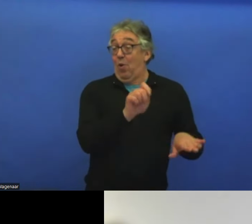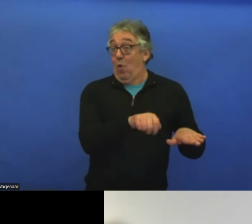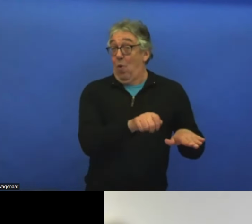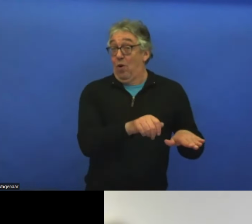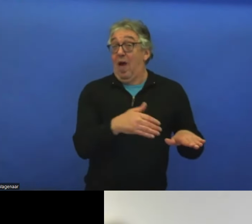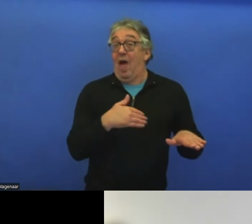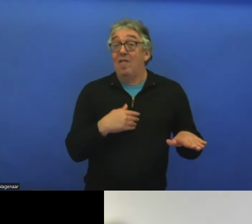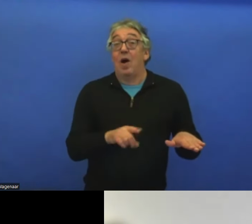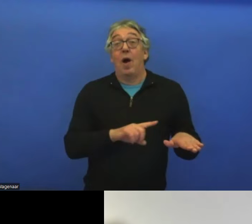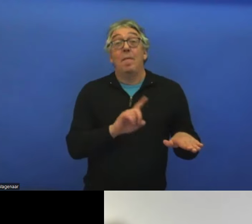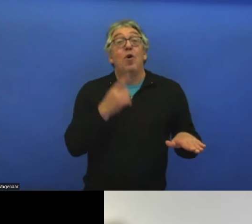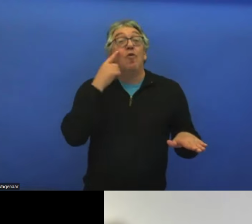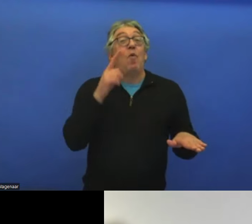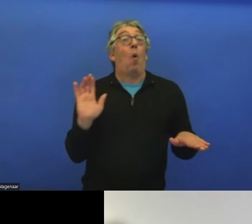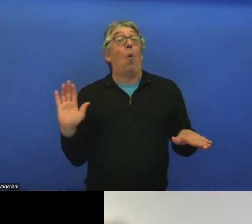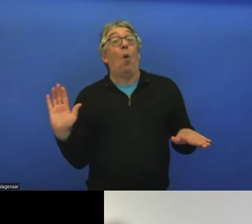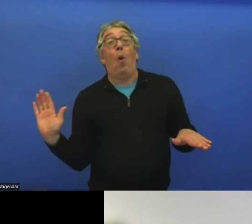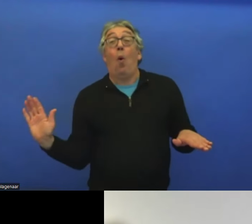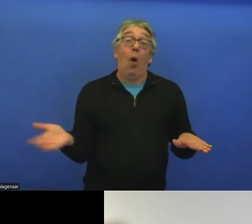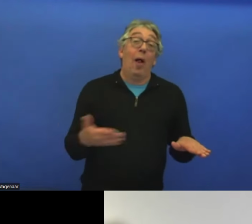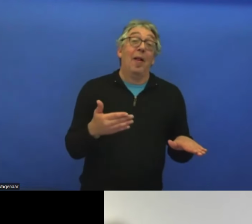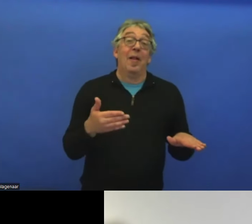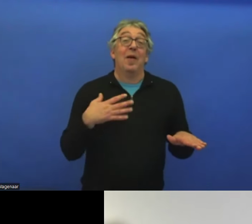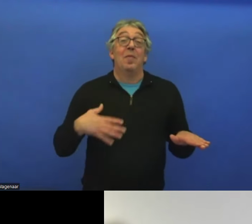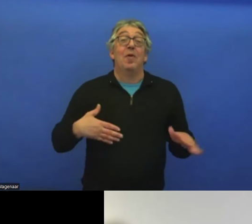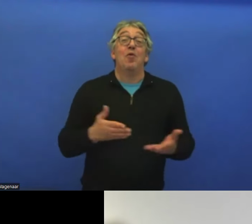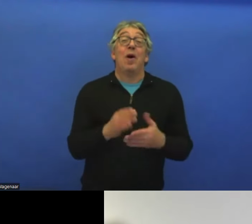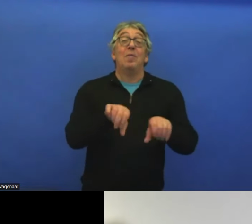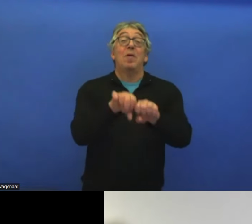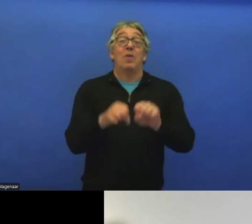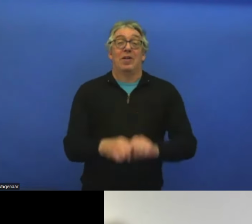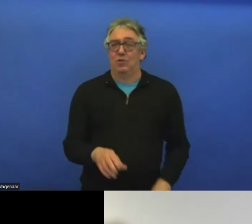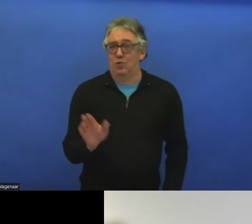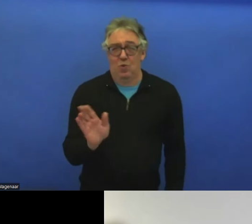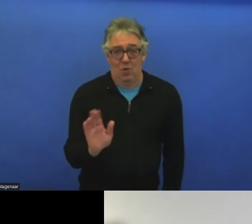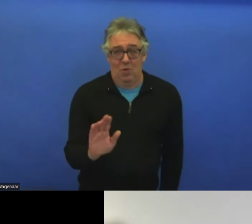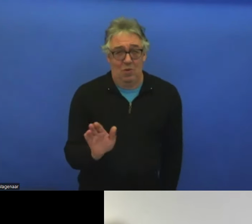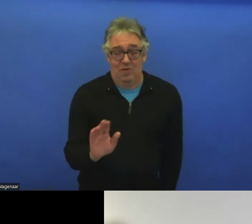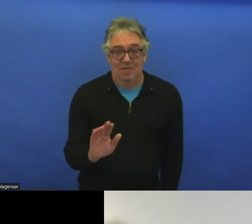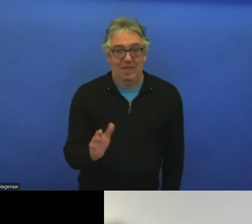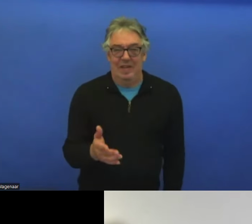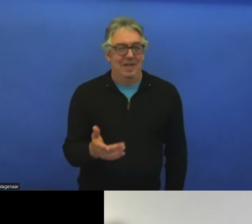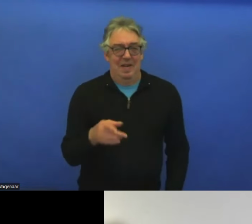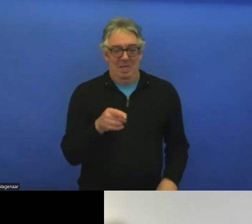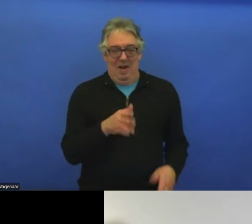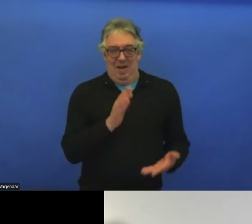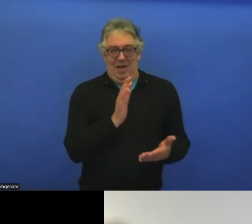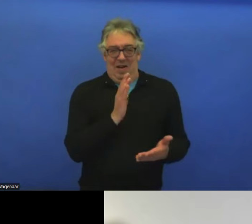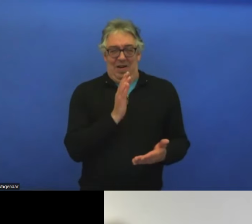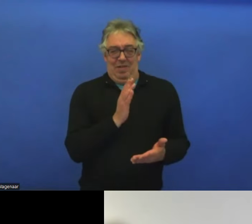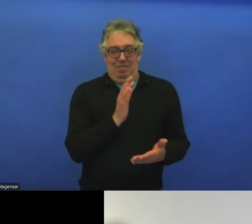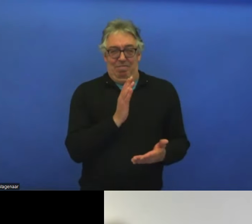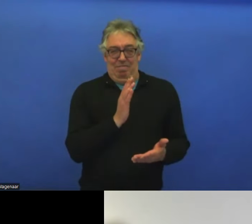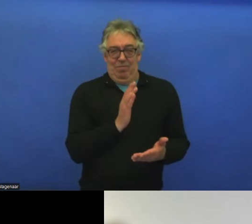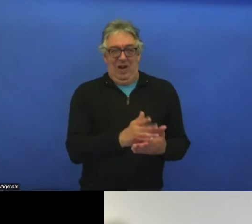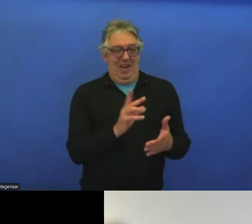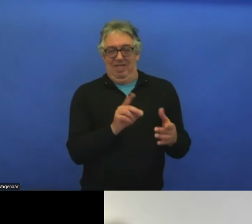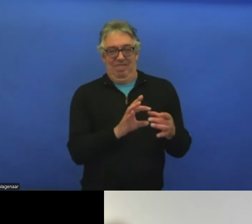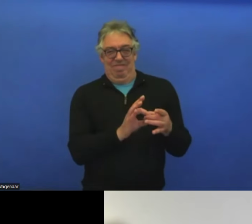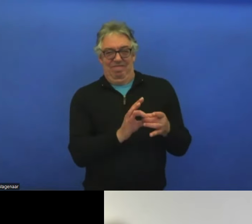certain types of crimes that, again, it's not necessarily domestic law, but that's not